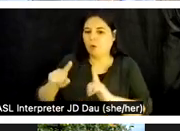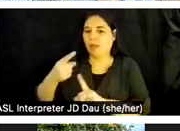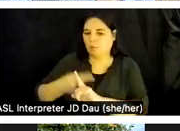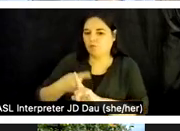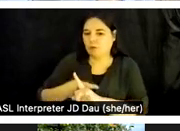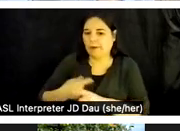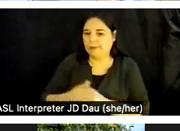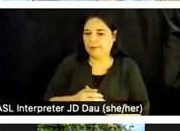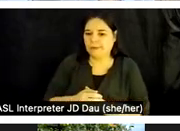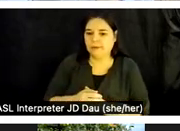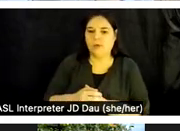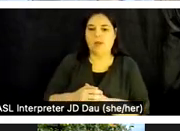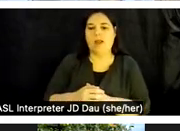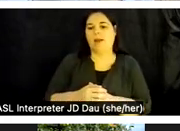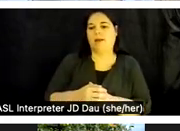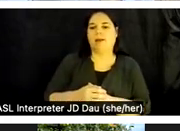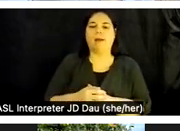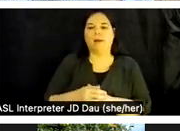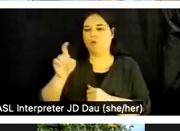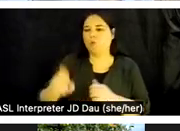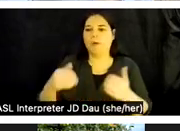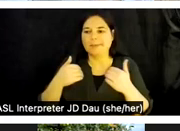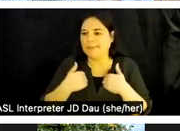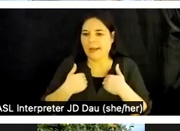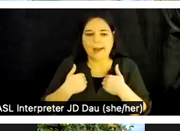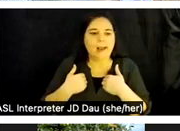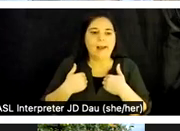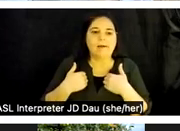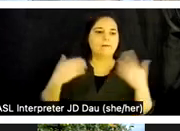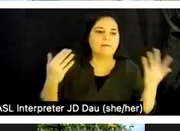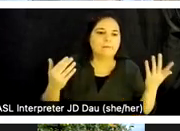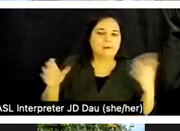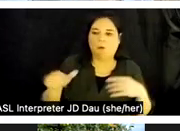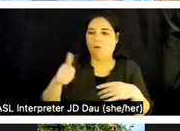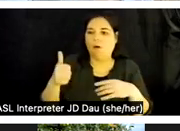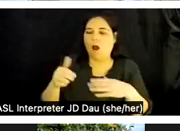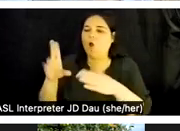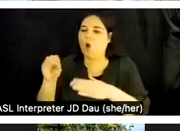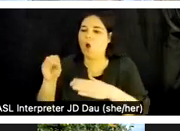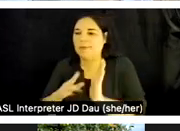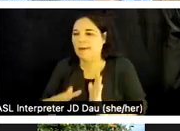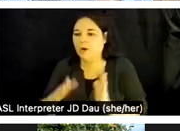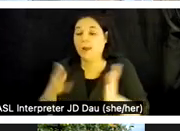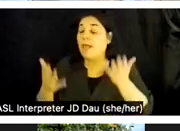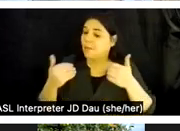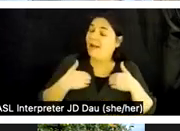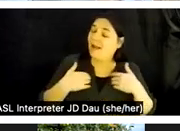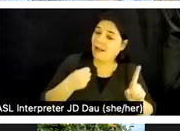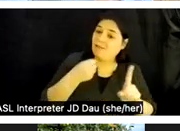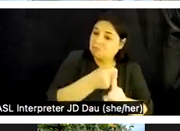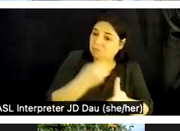have employment income in order to rent an apartment. That would have a disparate impact on disabled